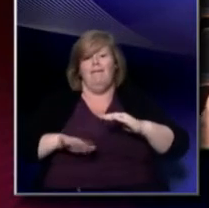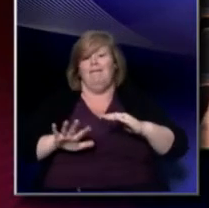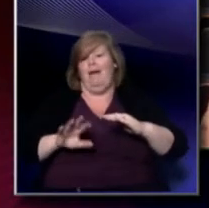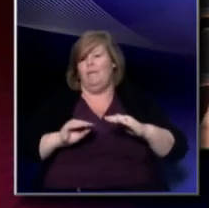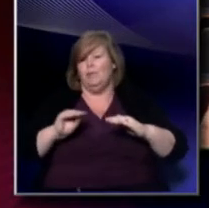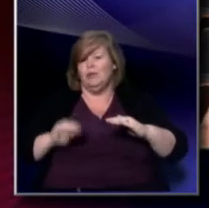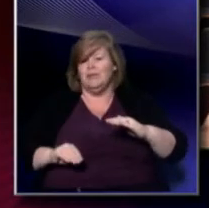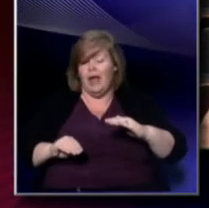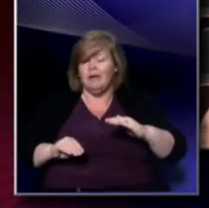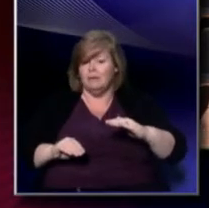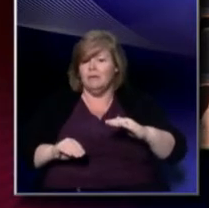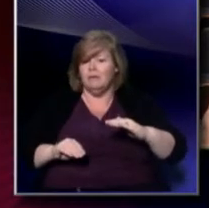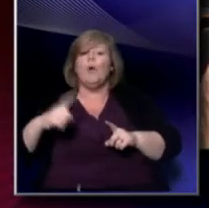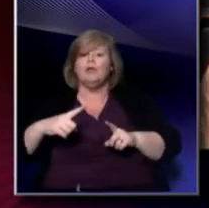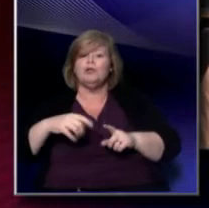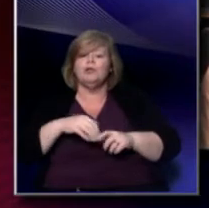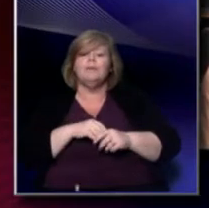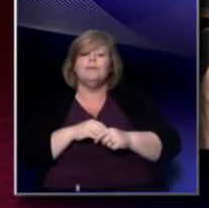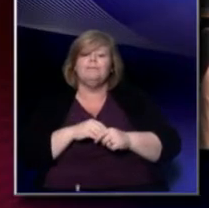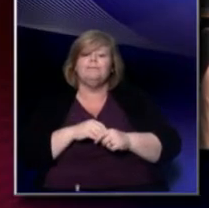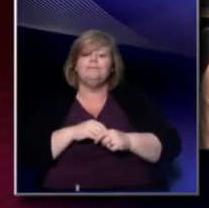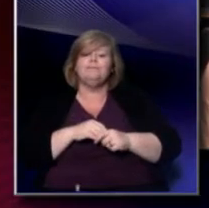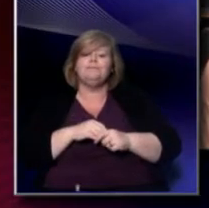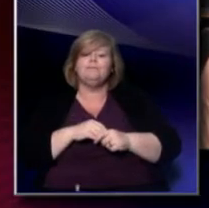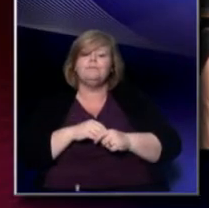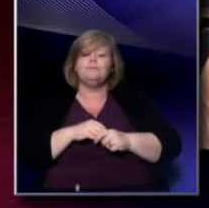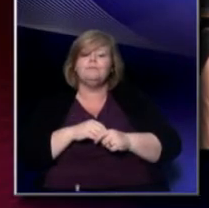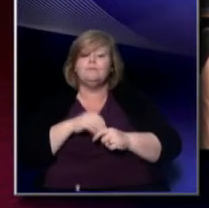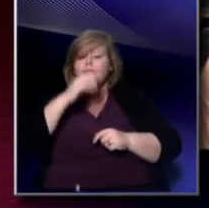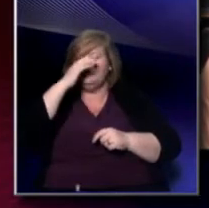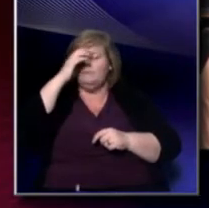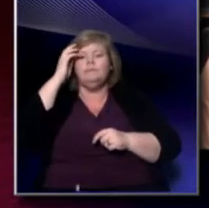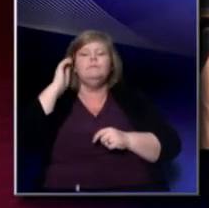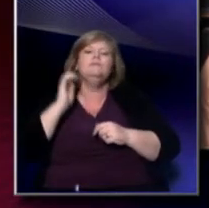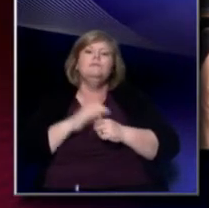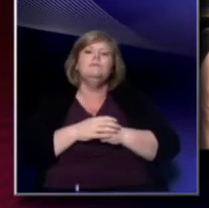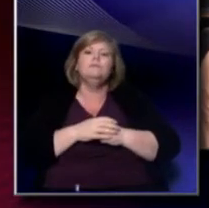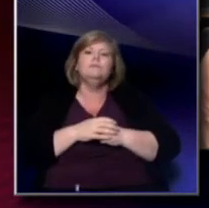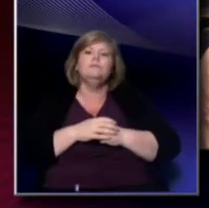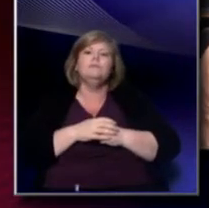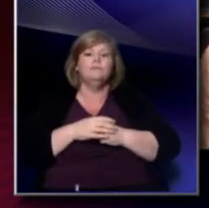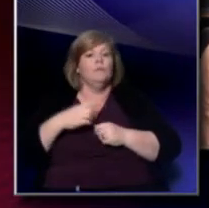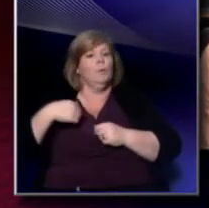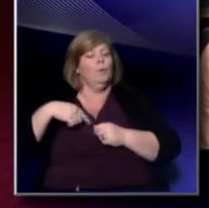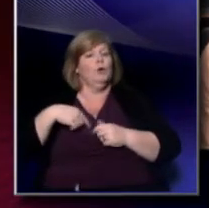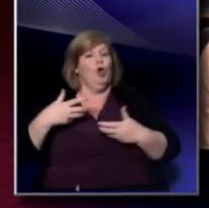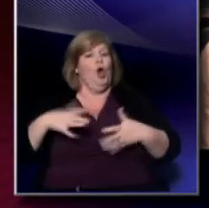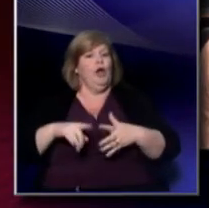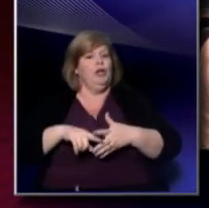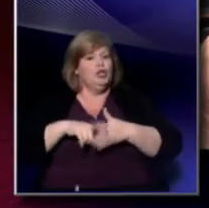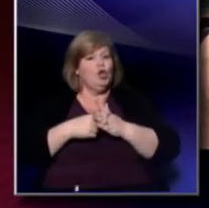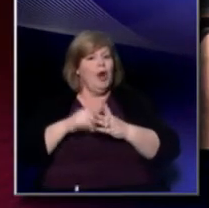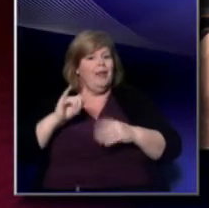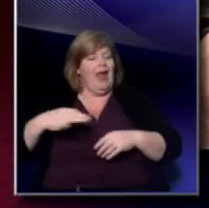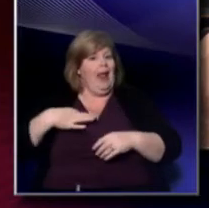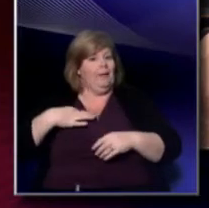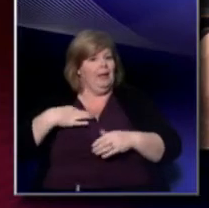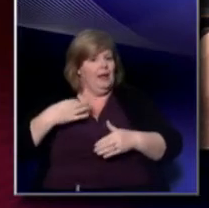take federal title dollars. So have we already started the application process for